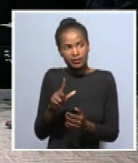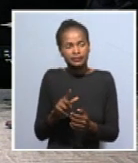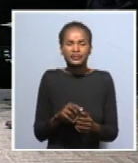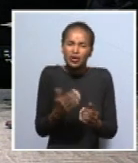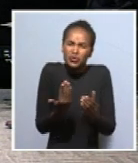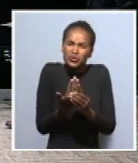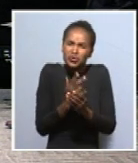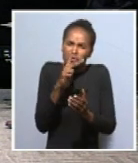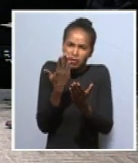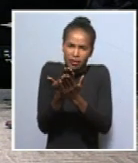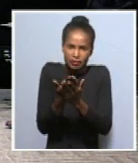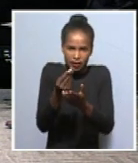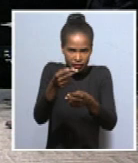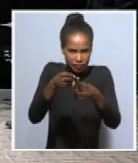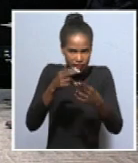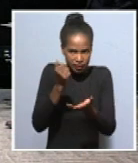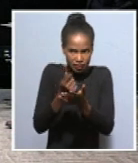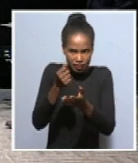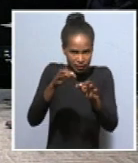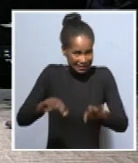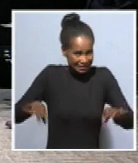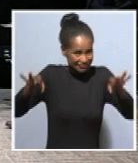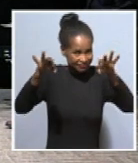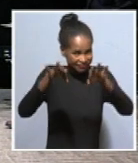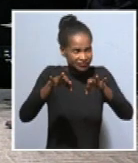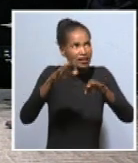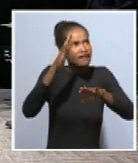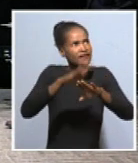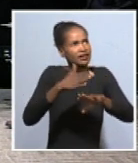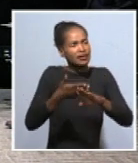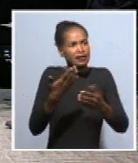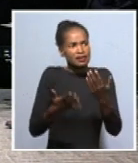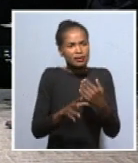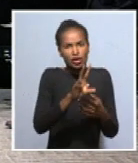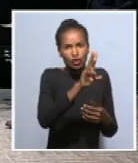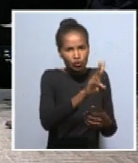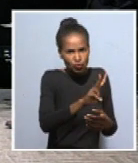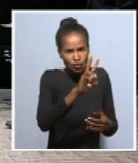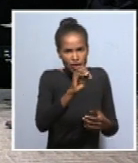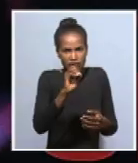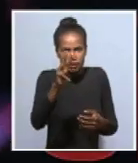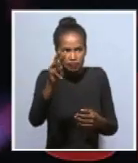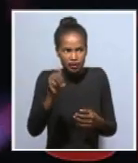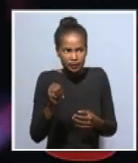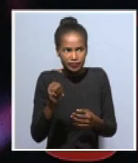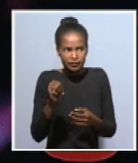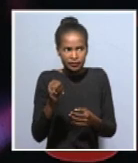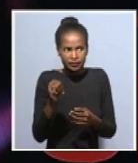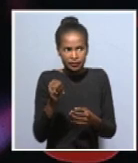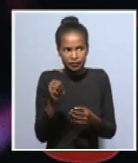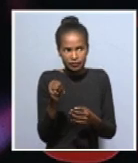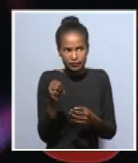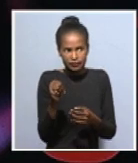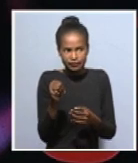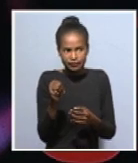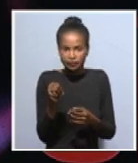applicants, now, obviously, if you have to shift 200 million from what would ordinarily